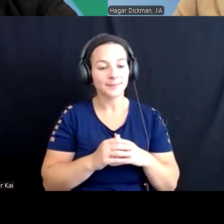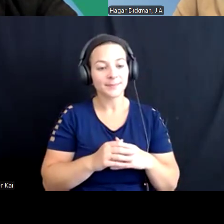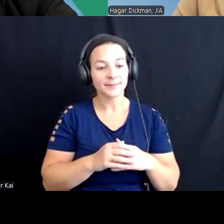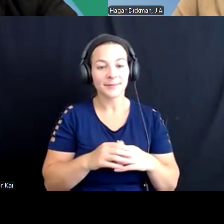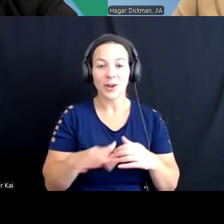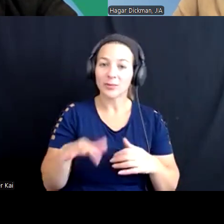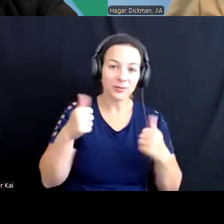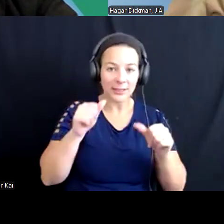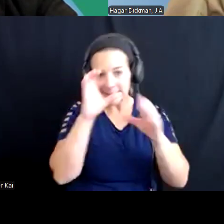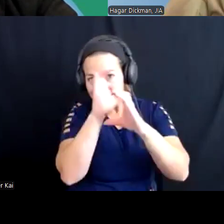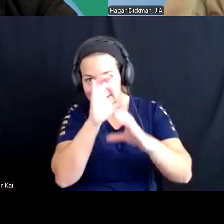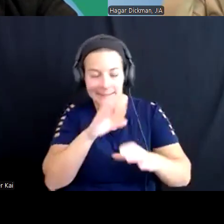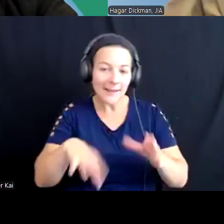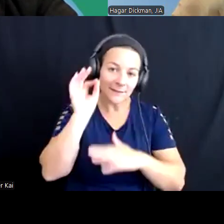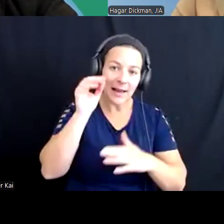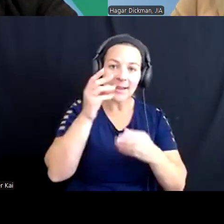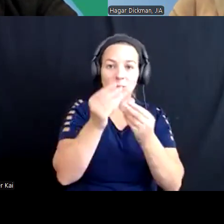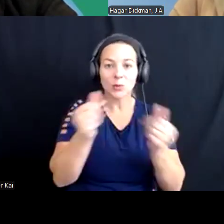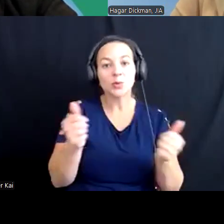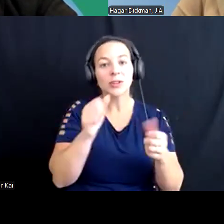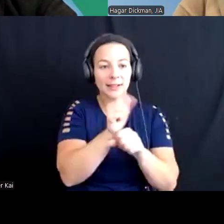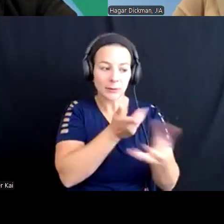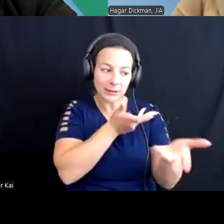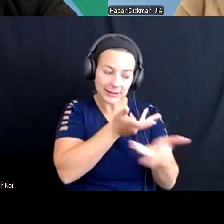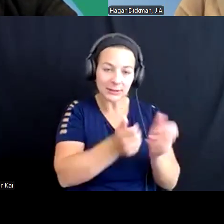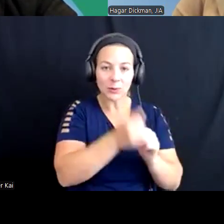find solutions and work with individuals to address these needs.